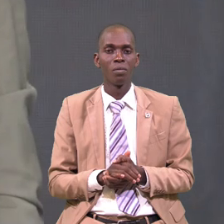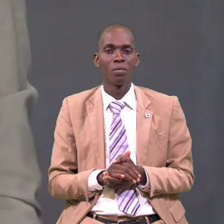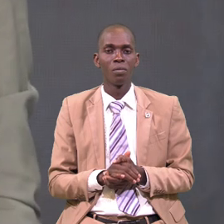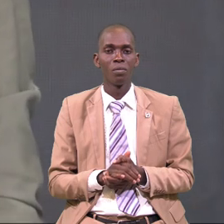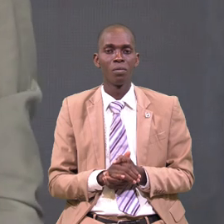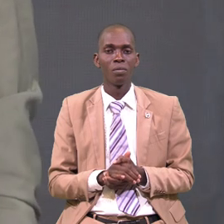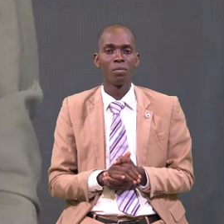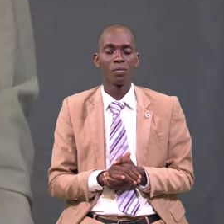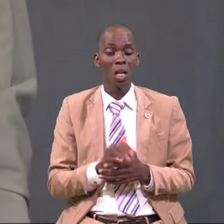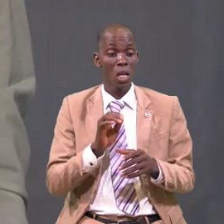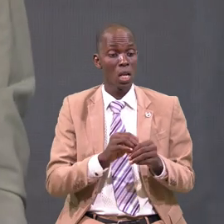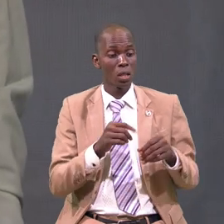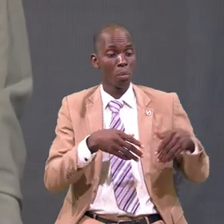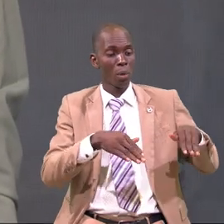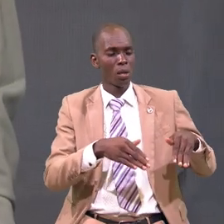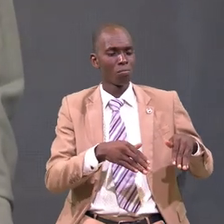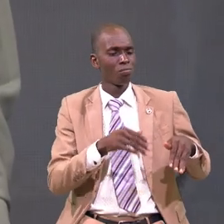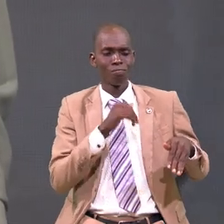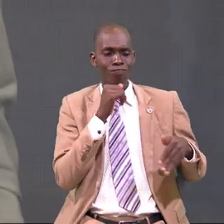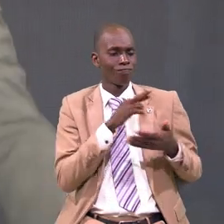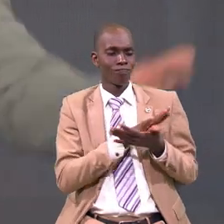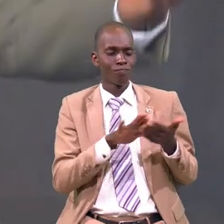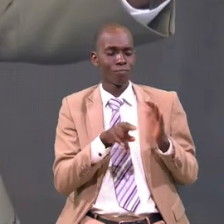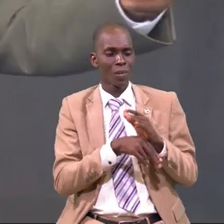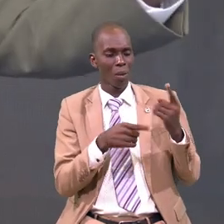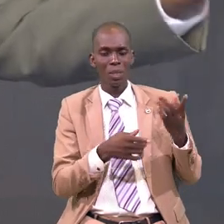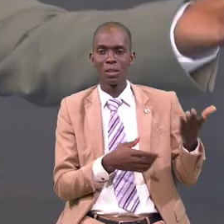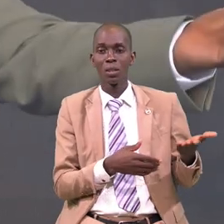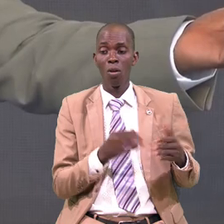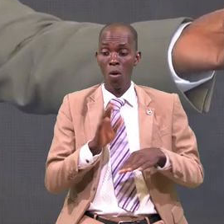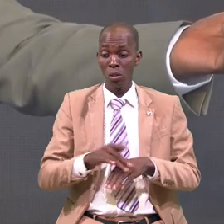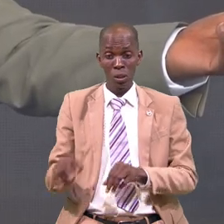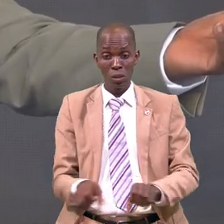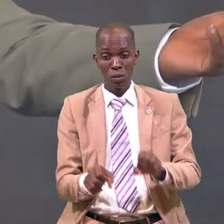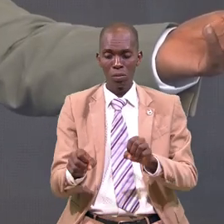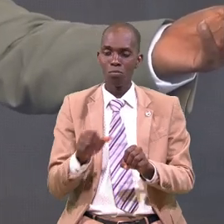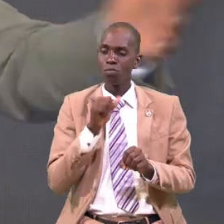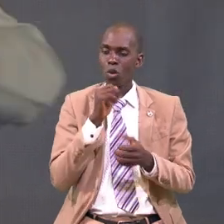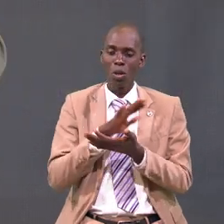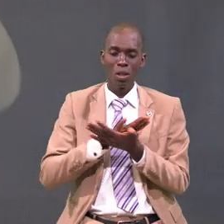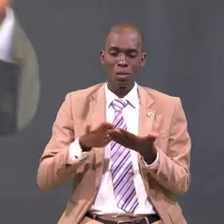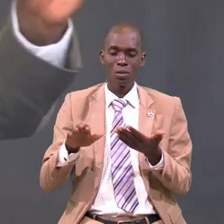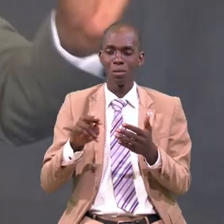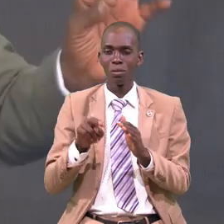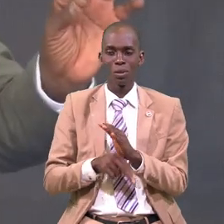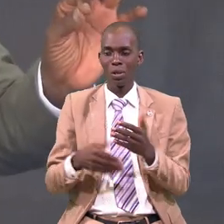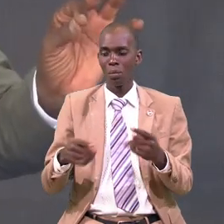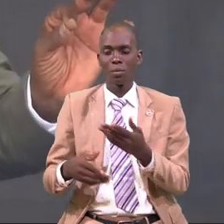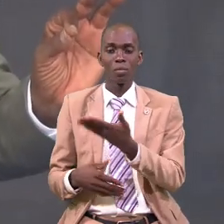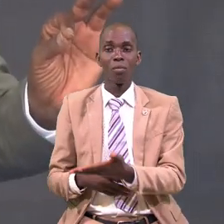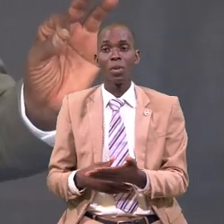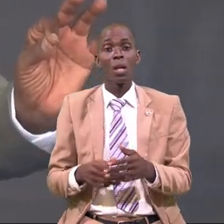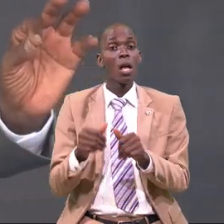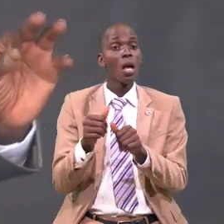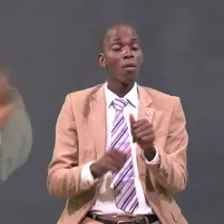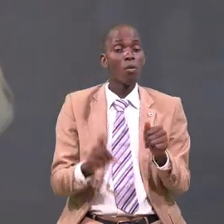In the market, unrighteousness. On the street, unrighteousness. Everywhere Enoch